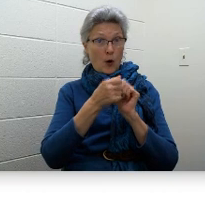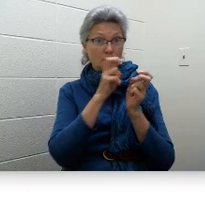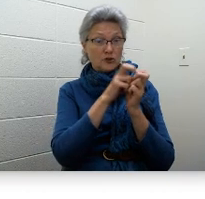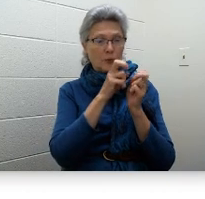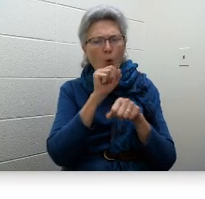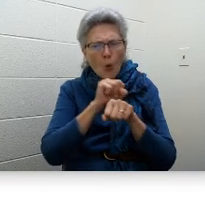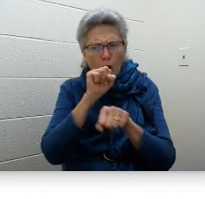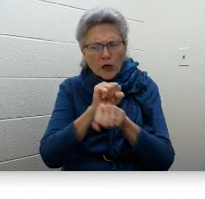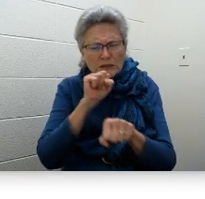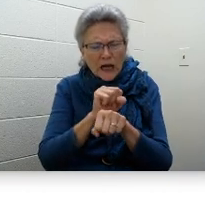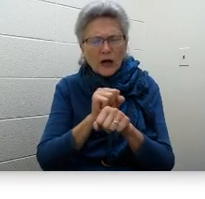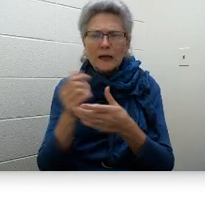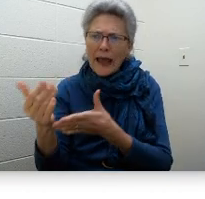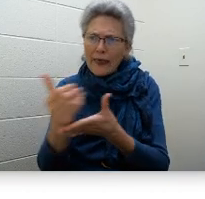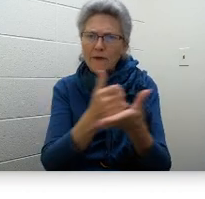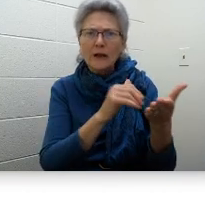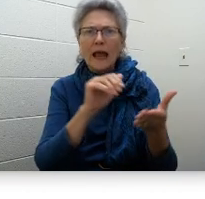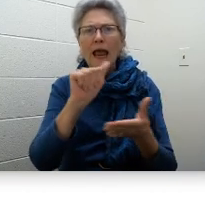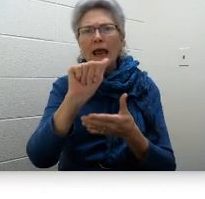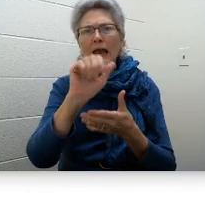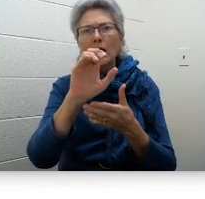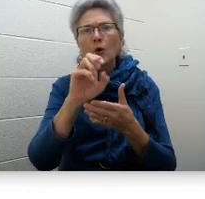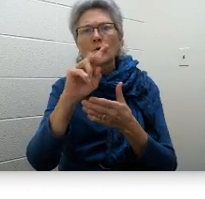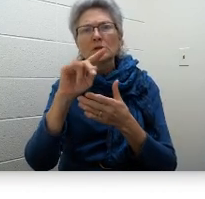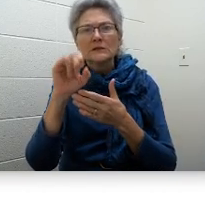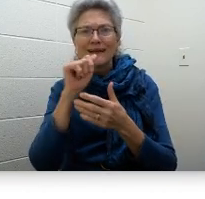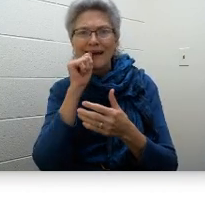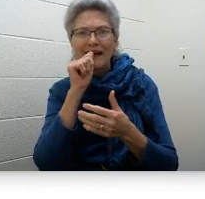works hard gathering acorns from his feeding